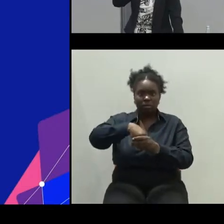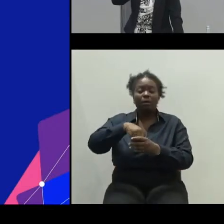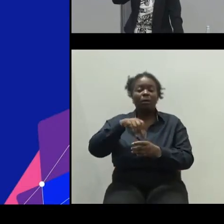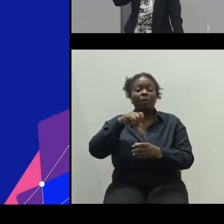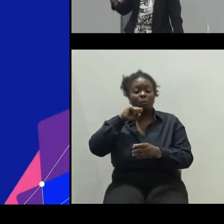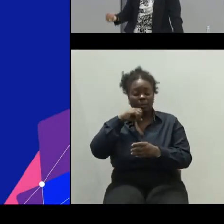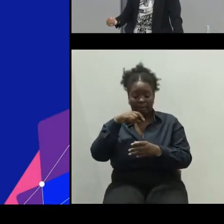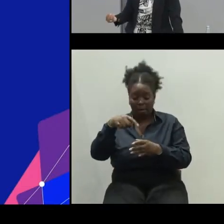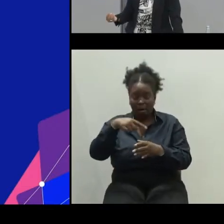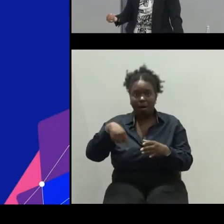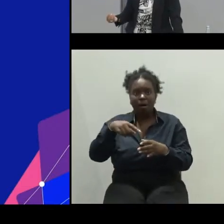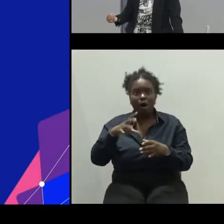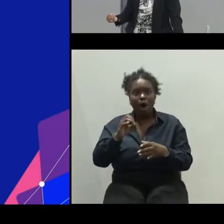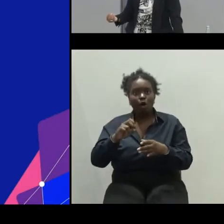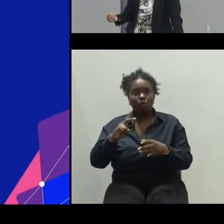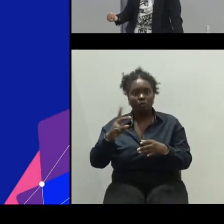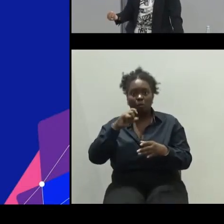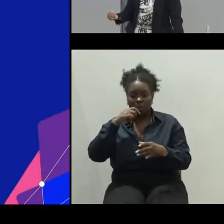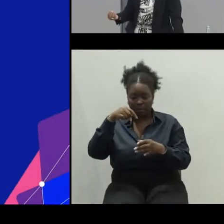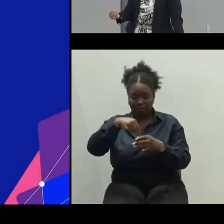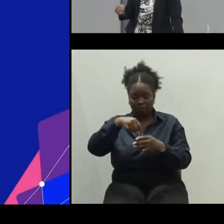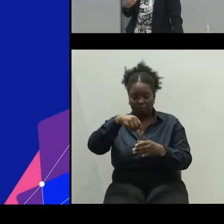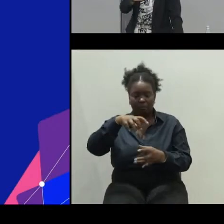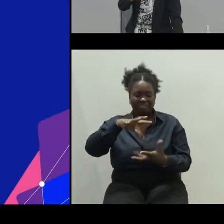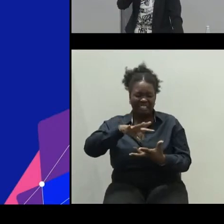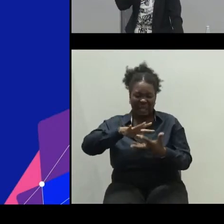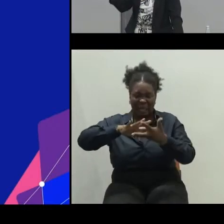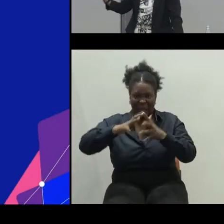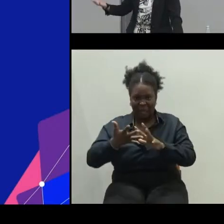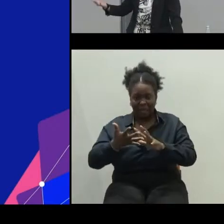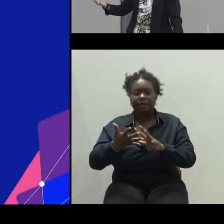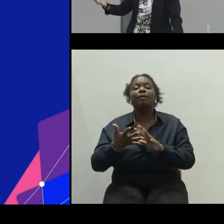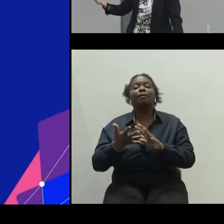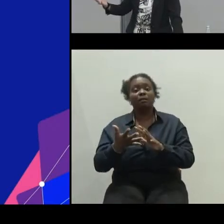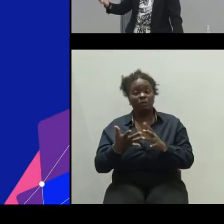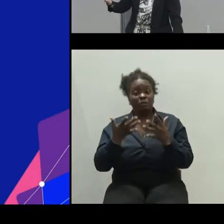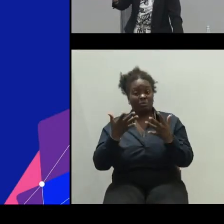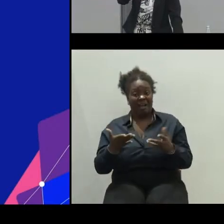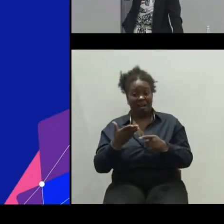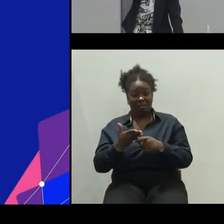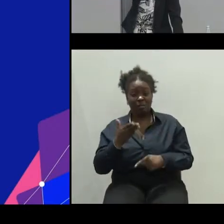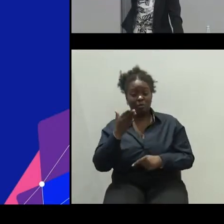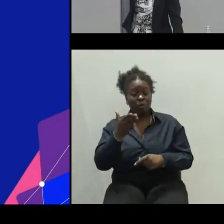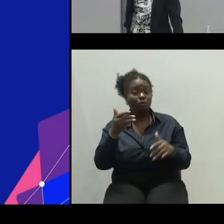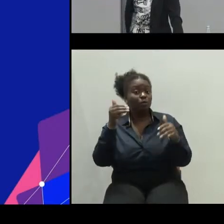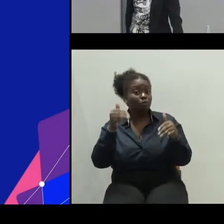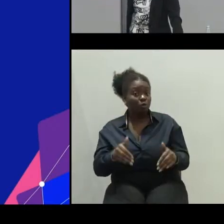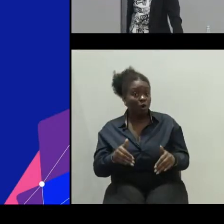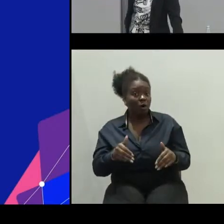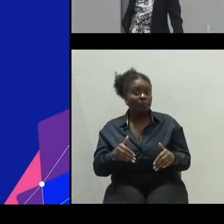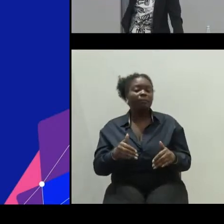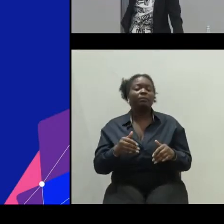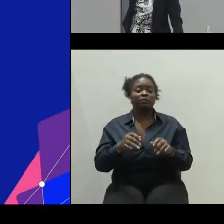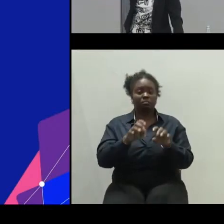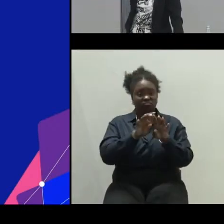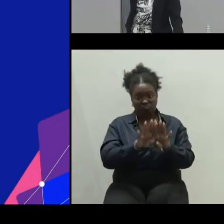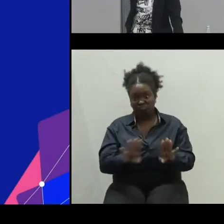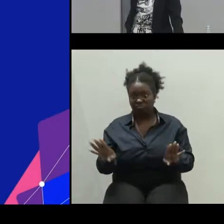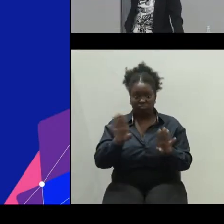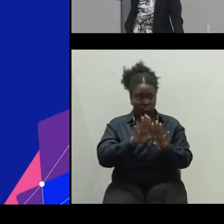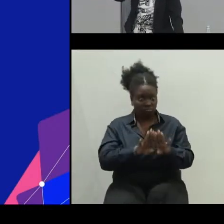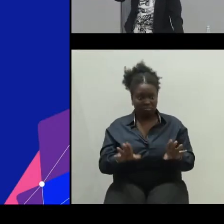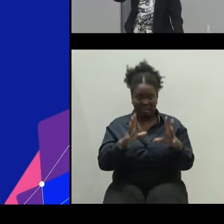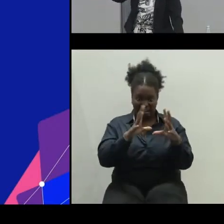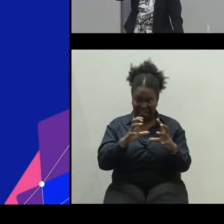to oxygen would cause them to rapidly degrade. So the fact that you can go into the supermarket and find rows of all different types